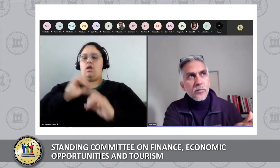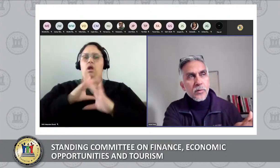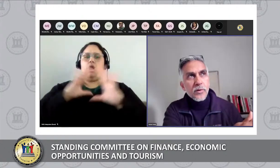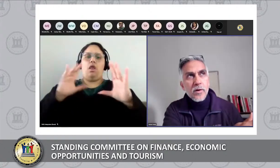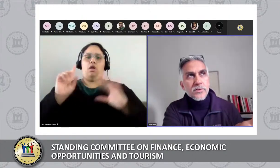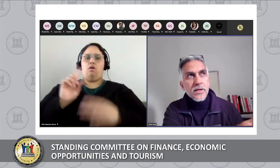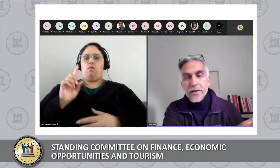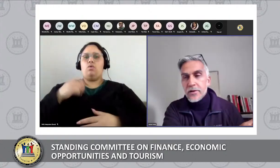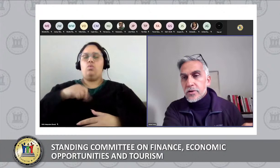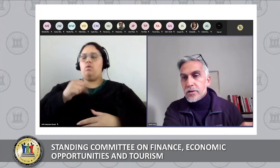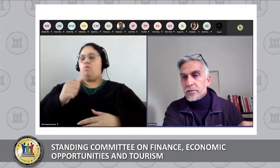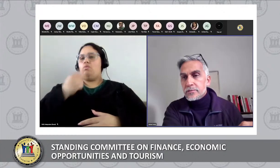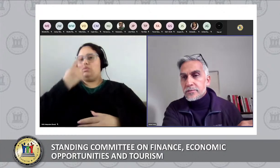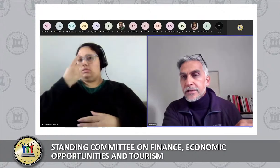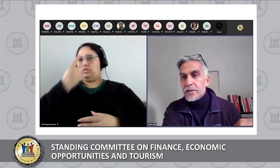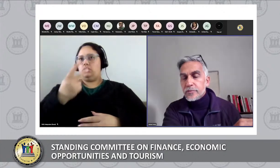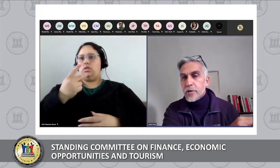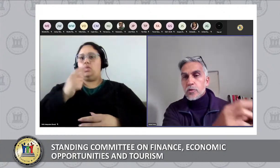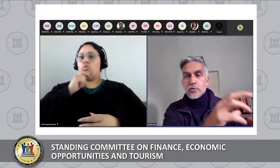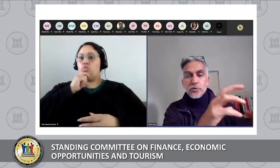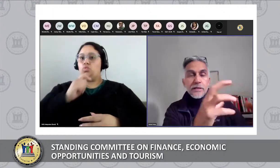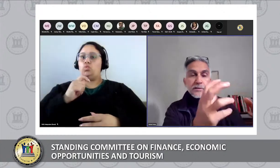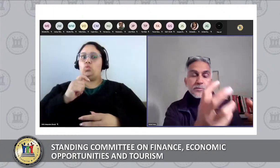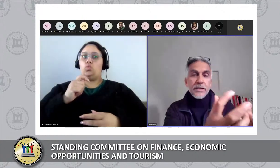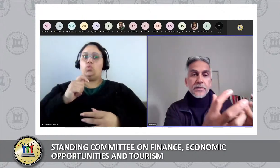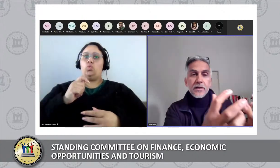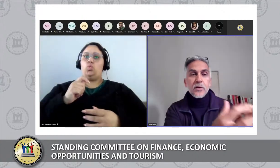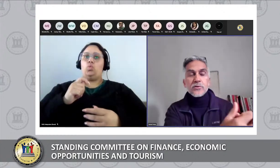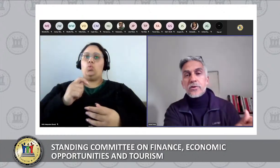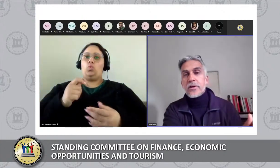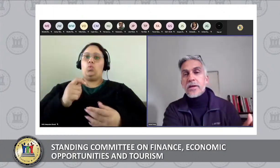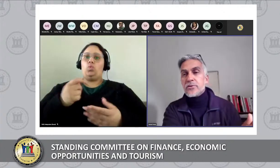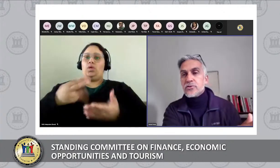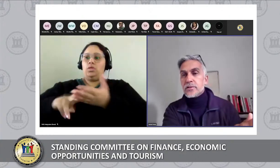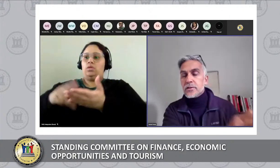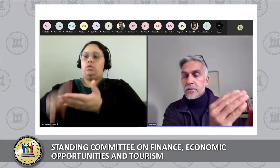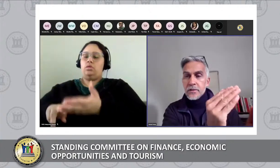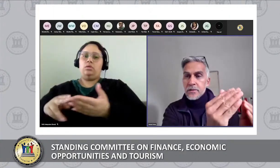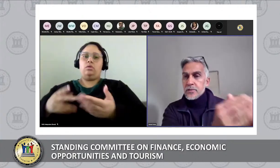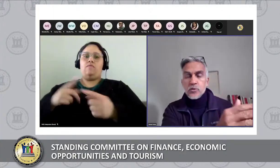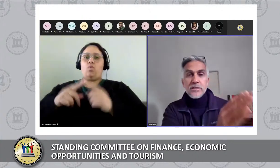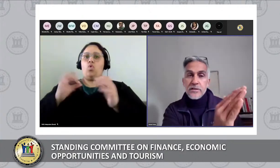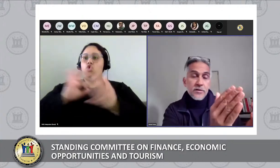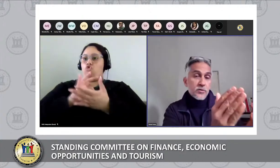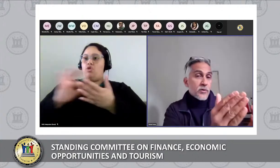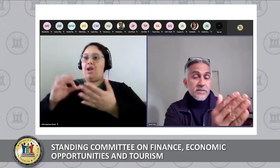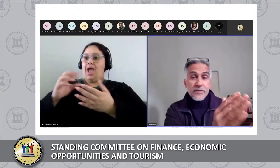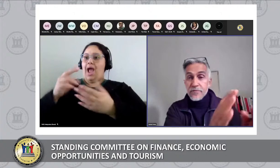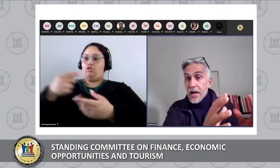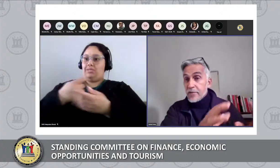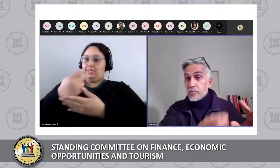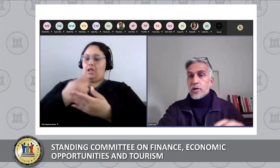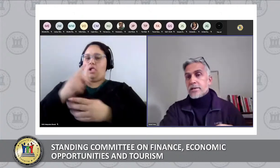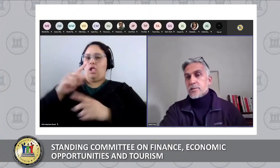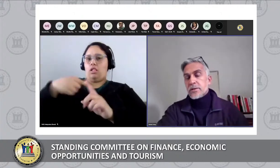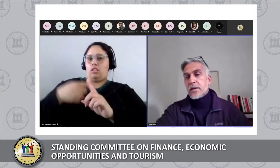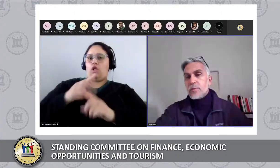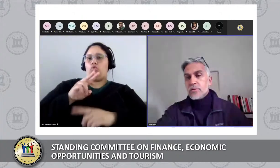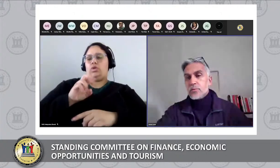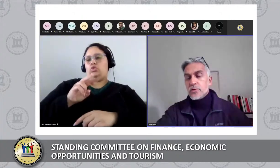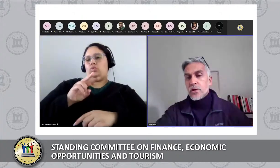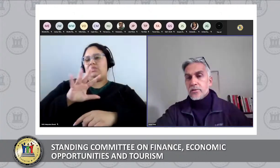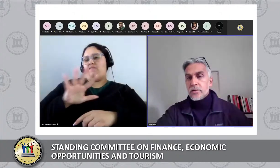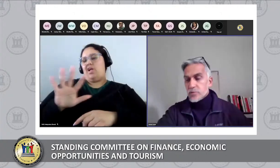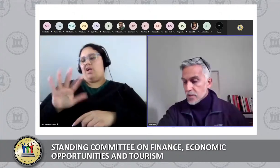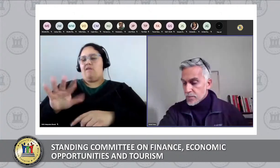that we won't see any real deal flows or deals being closed on green hydrogen until 2025, more or less. But